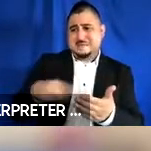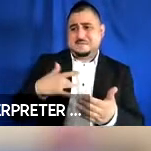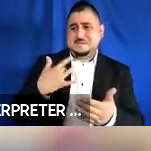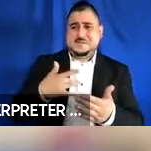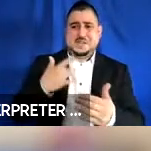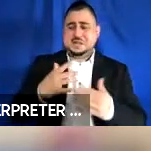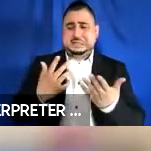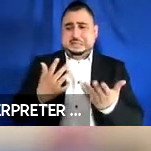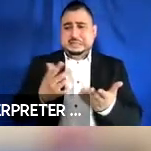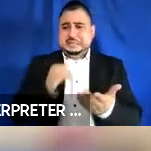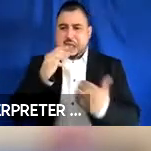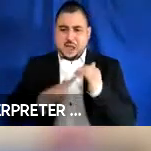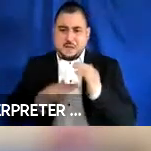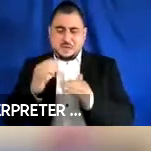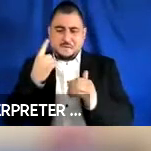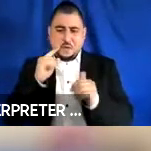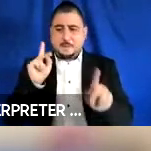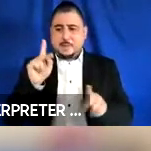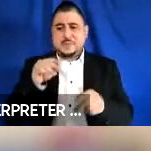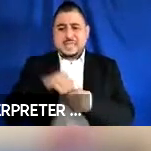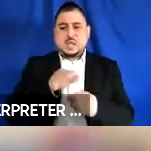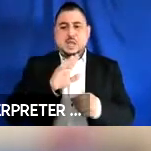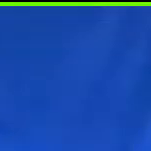people in your focus group to ride the car?